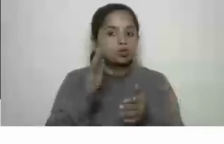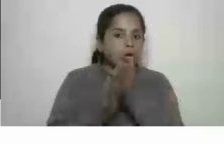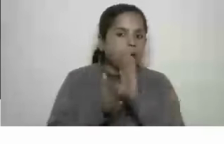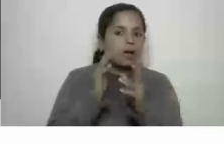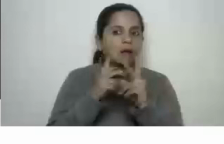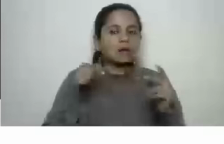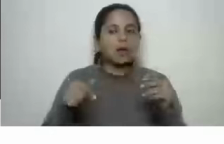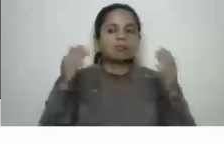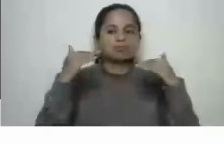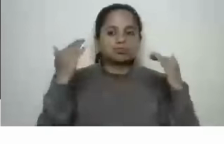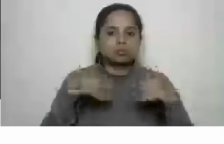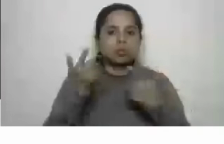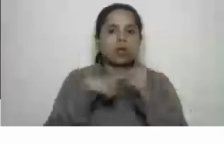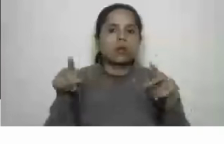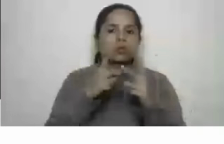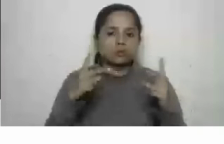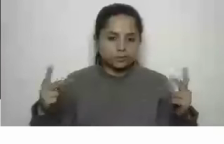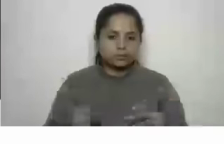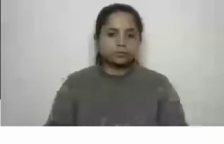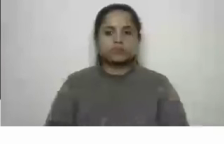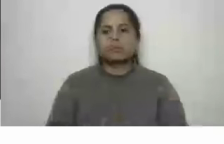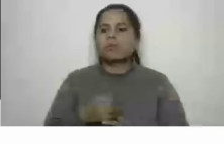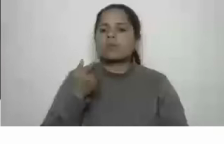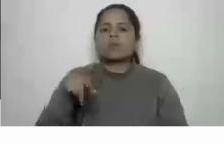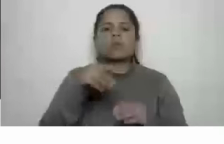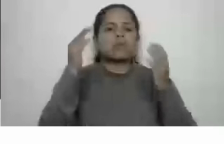of languages. Now, what is this